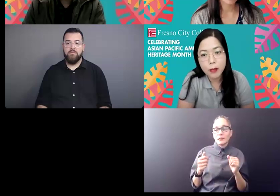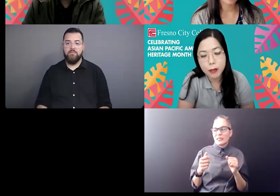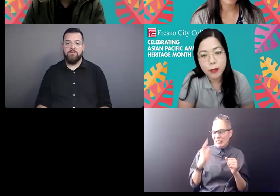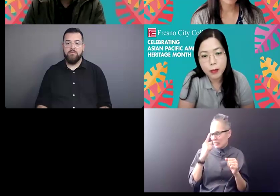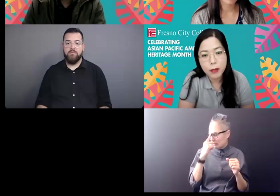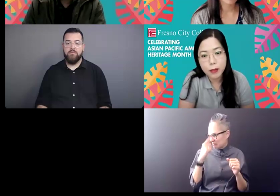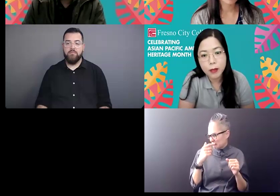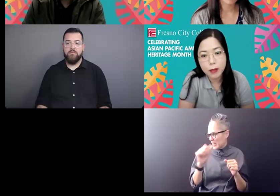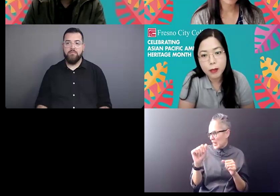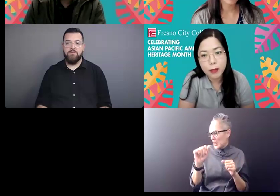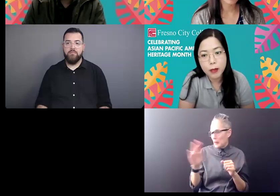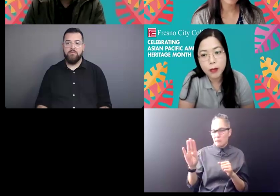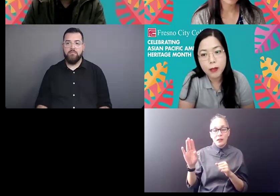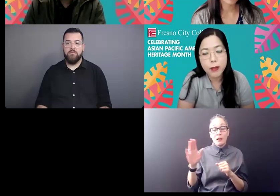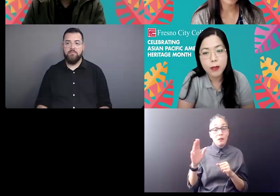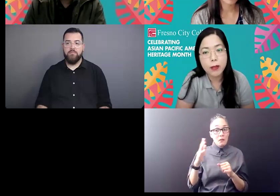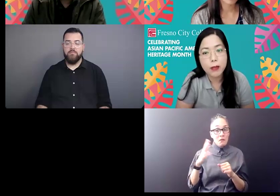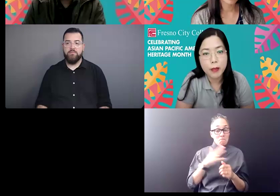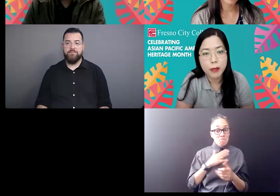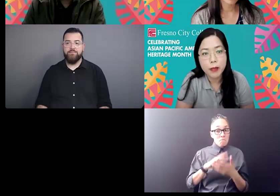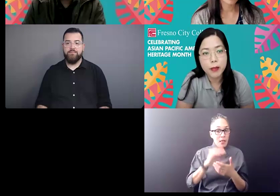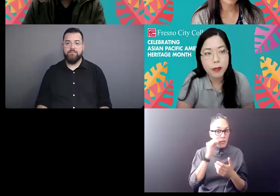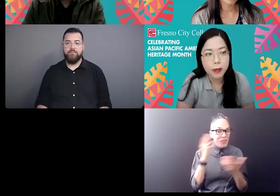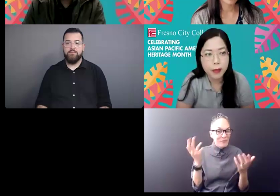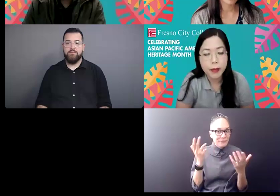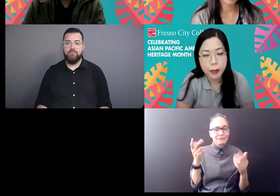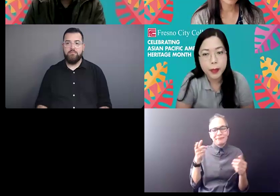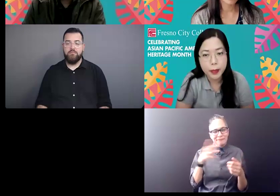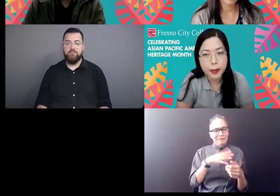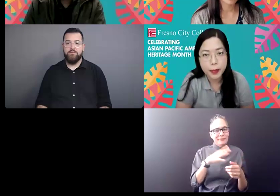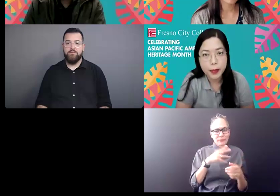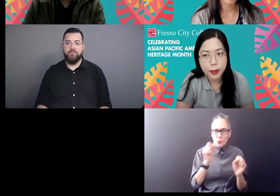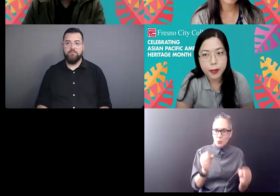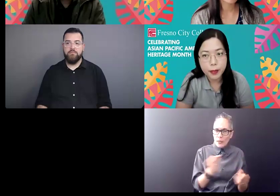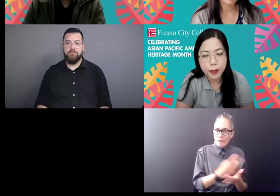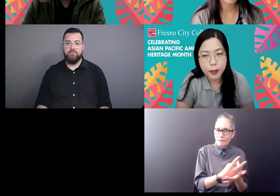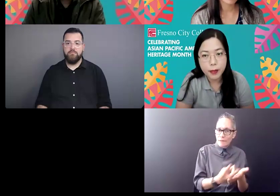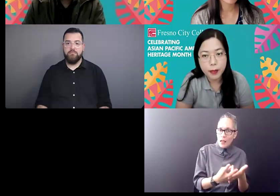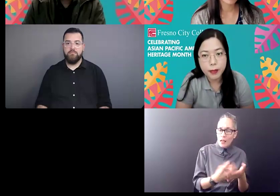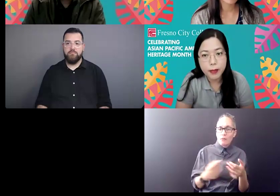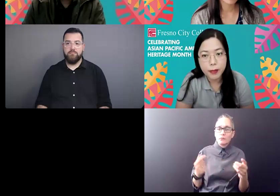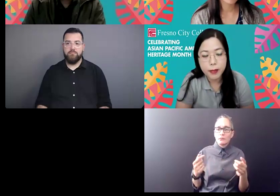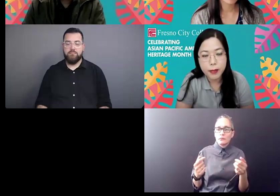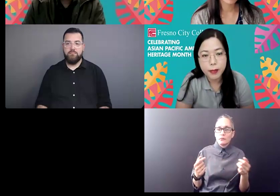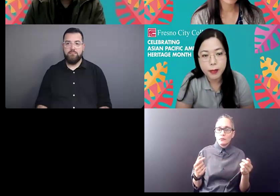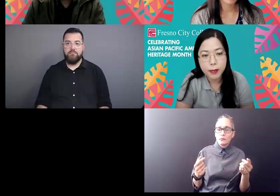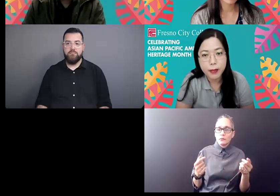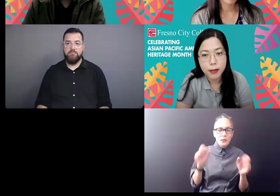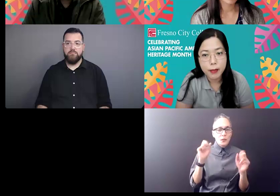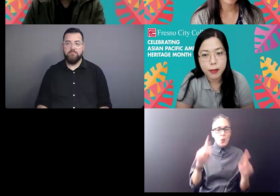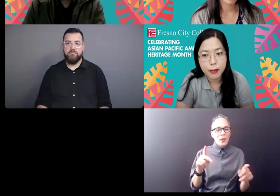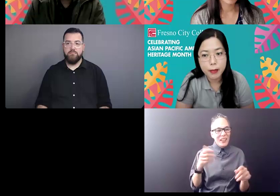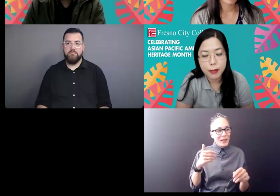B. And so the lesson that I took away from that was, you know, that it's okay to fail, that it's okay to, you know, have all